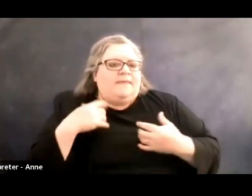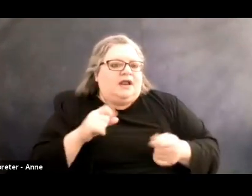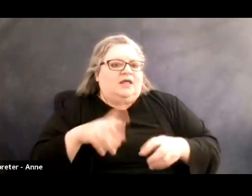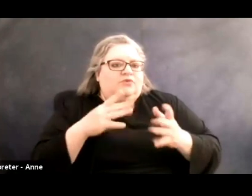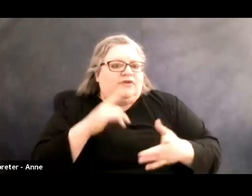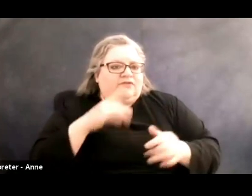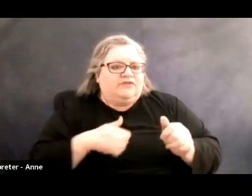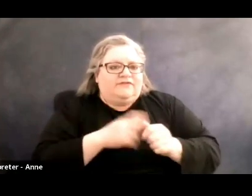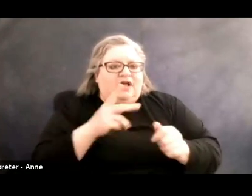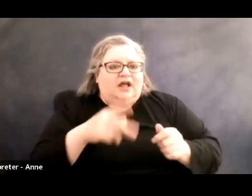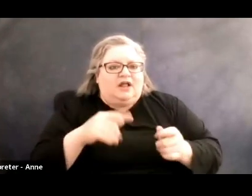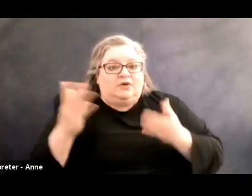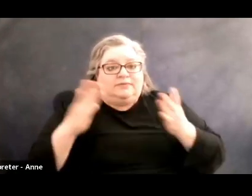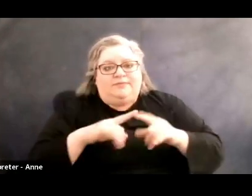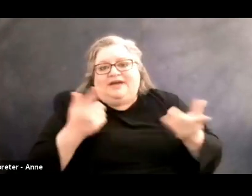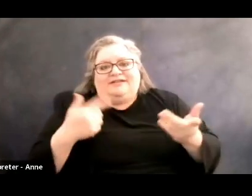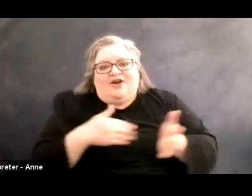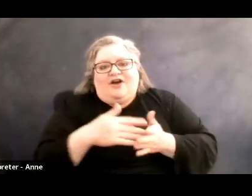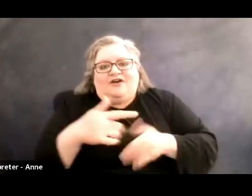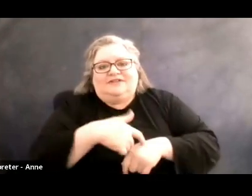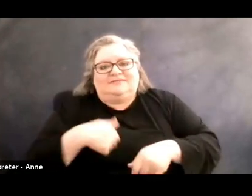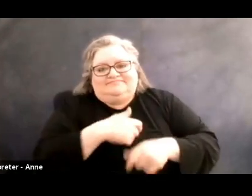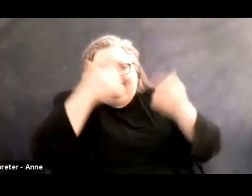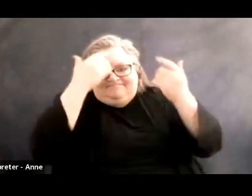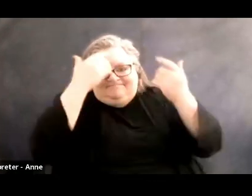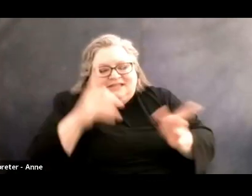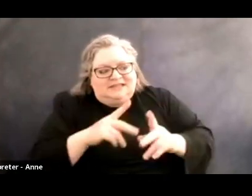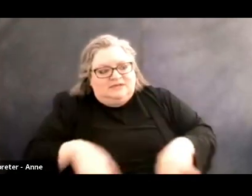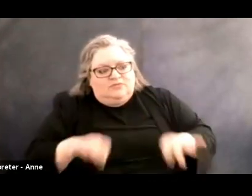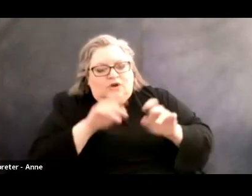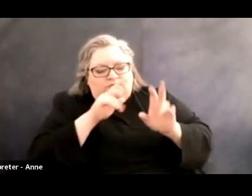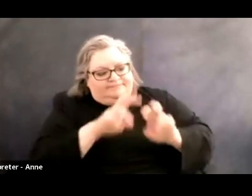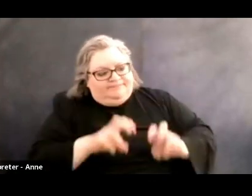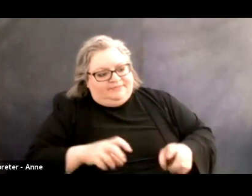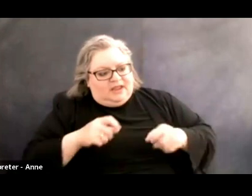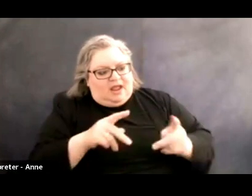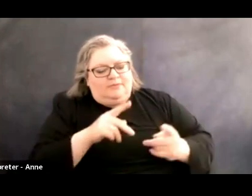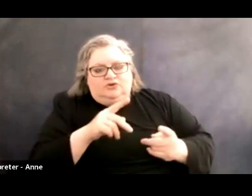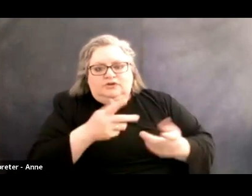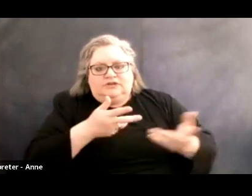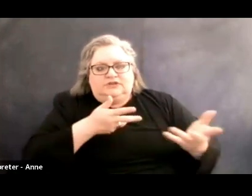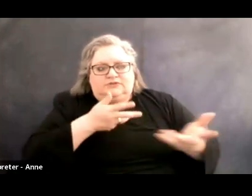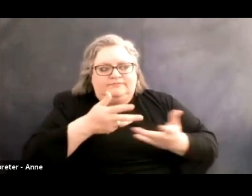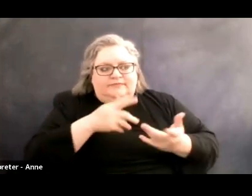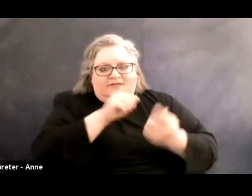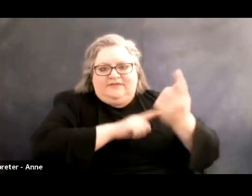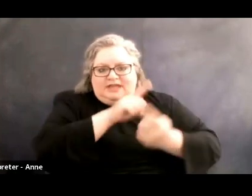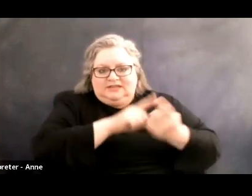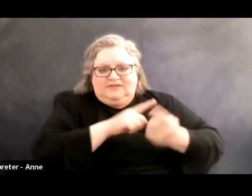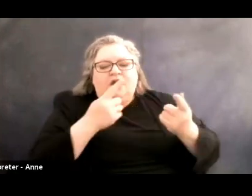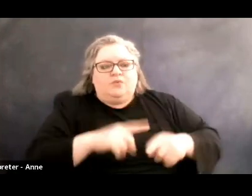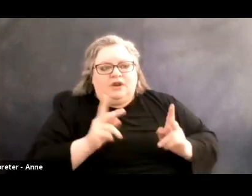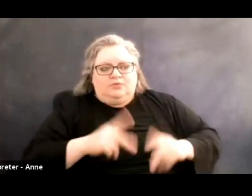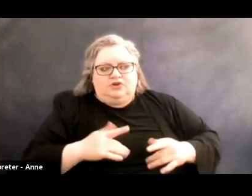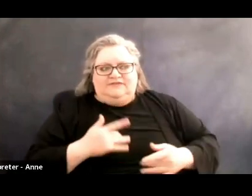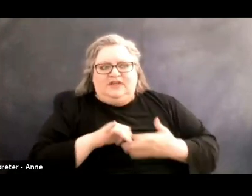but we don't often know. And so I really think it's important to look at opportunities to engage face-to-face. When a person feels like they're in